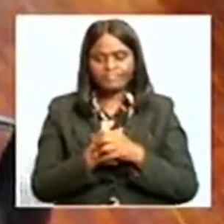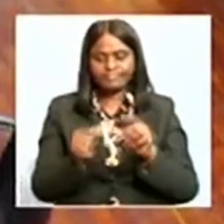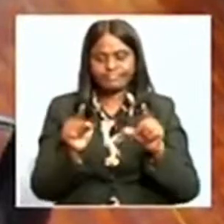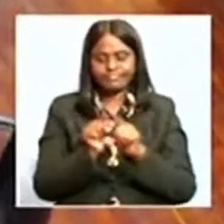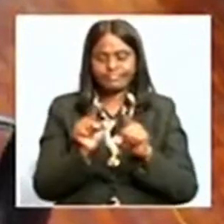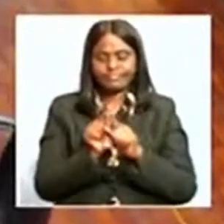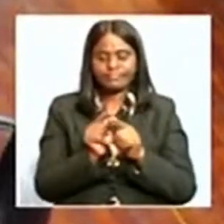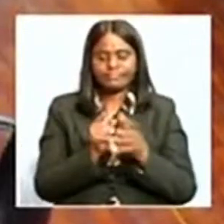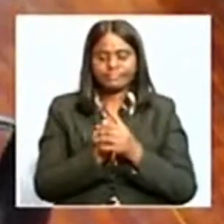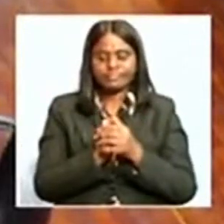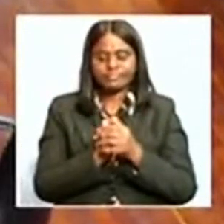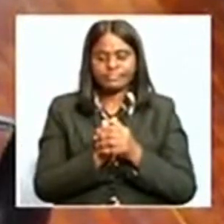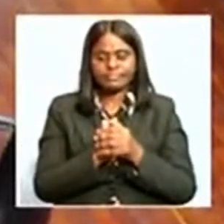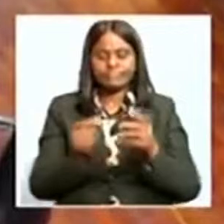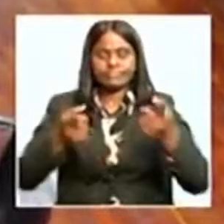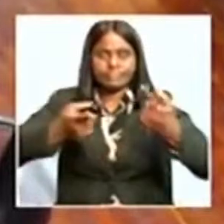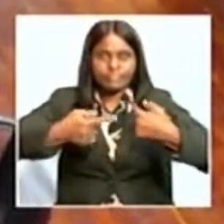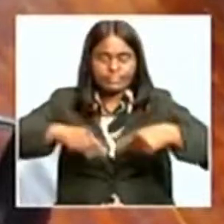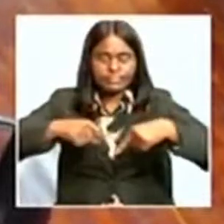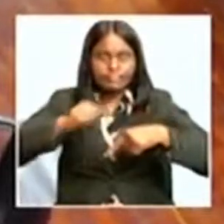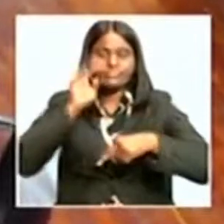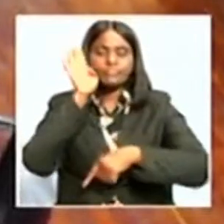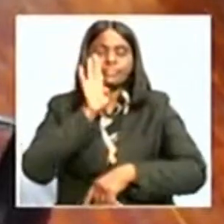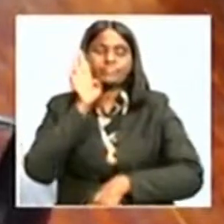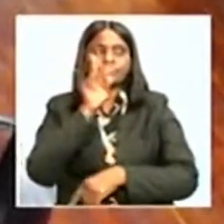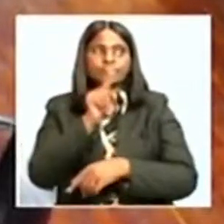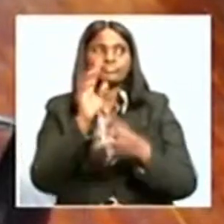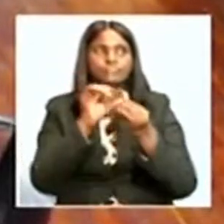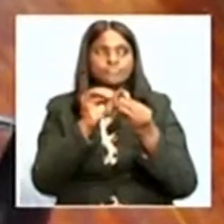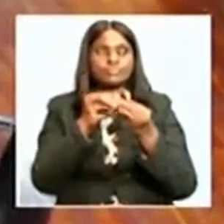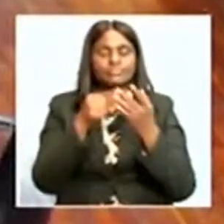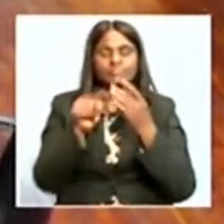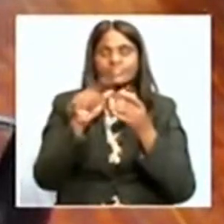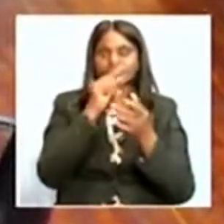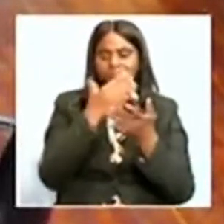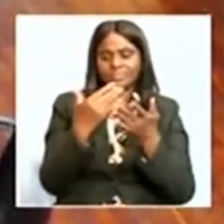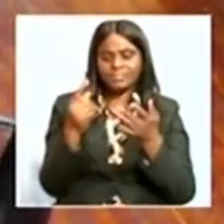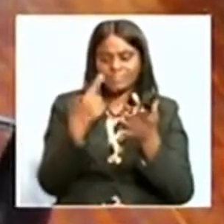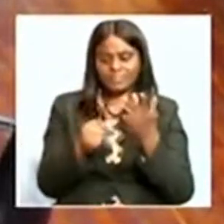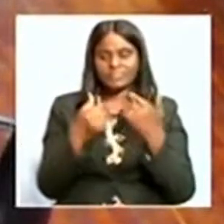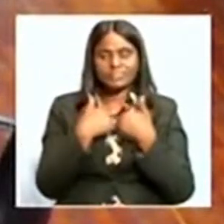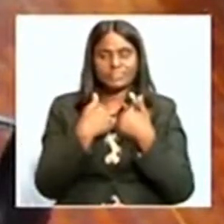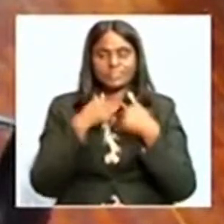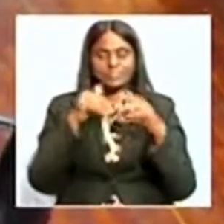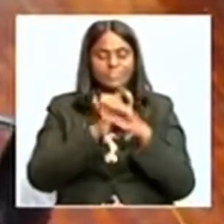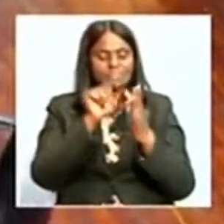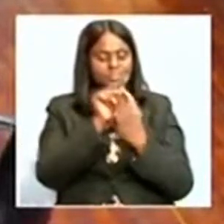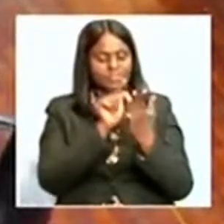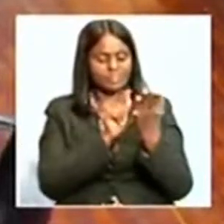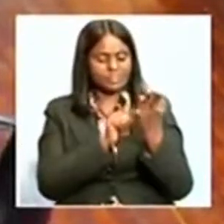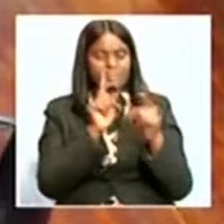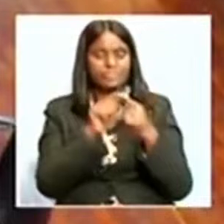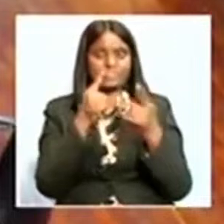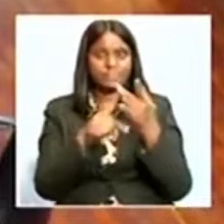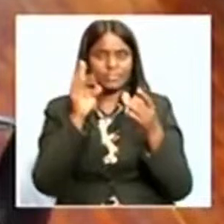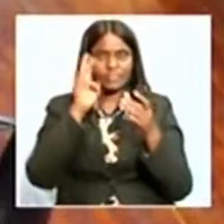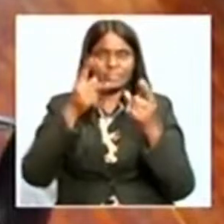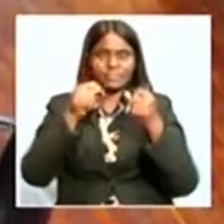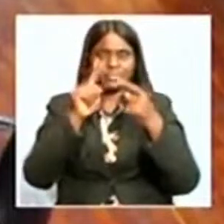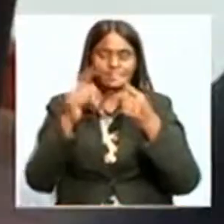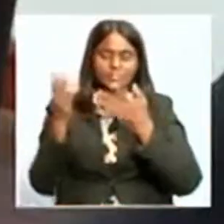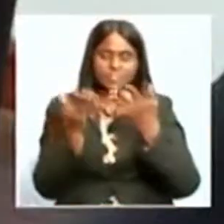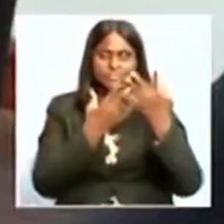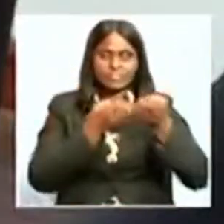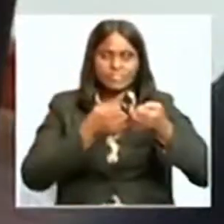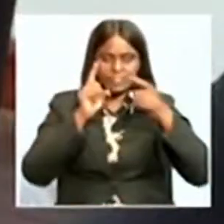increase the duty on local alcoholic beverages. That is not something that was considered in the bill, but then we will try to bring it to the